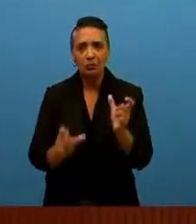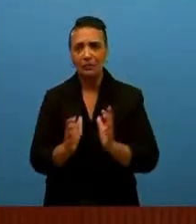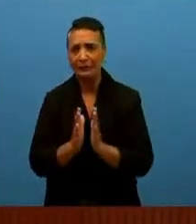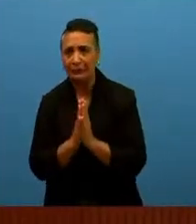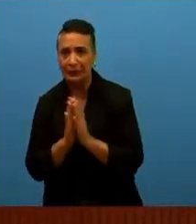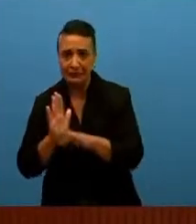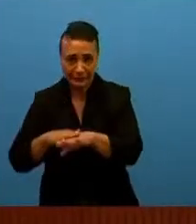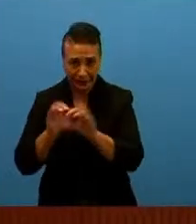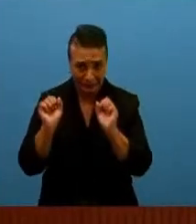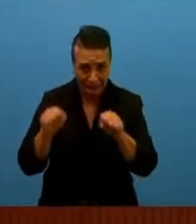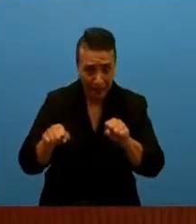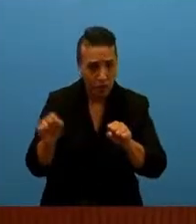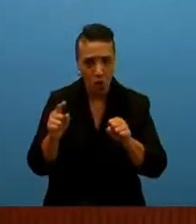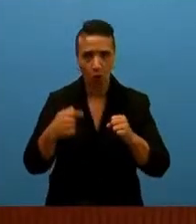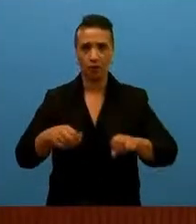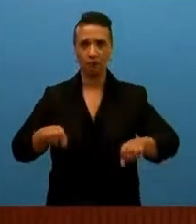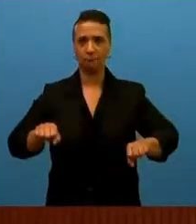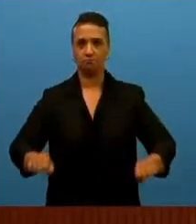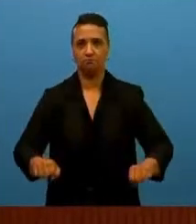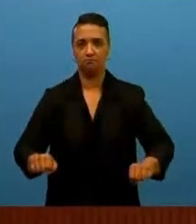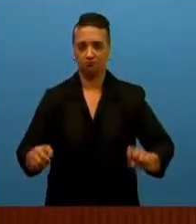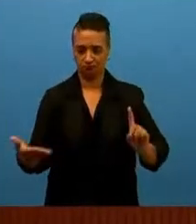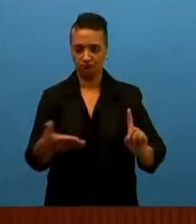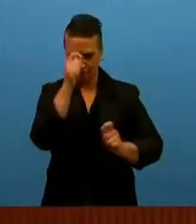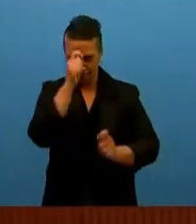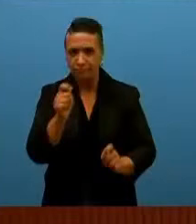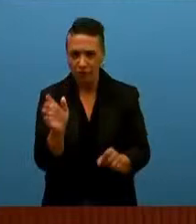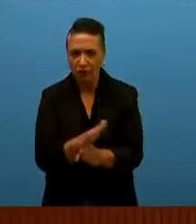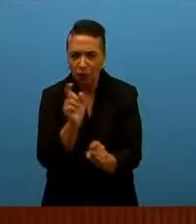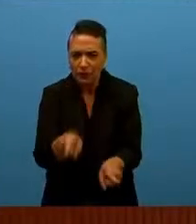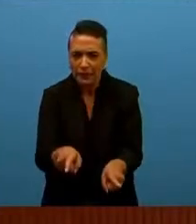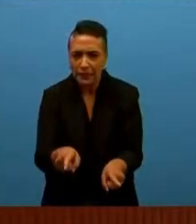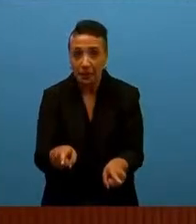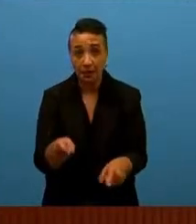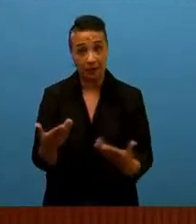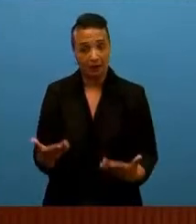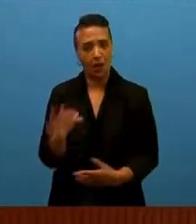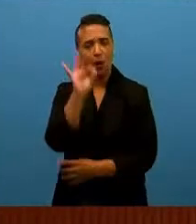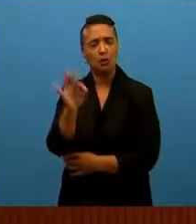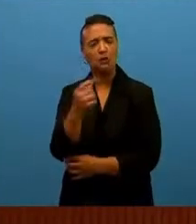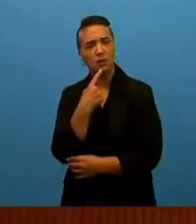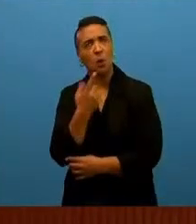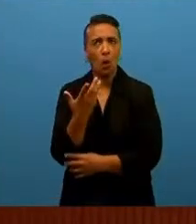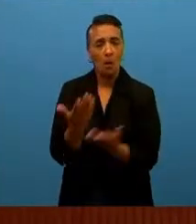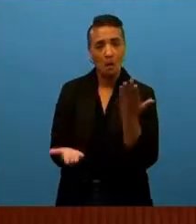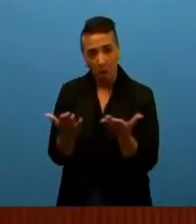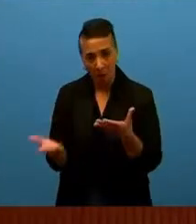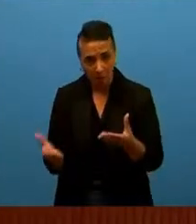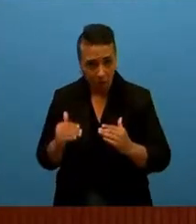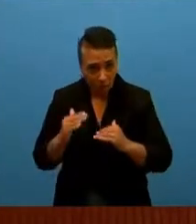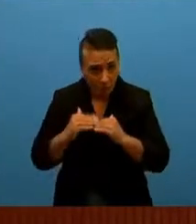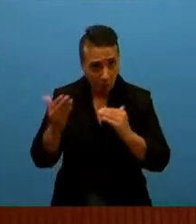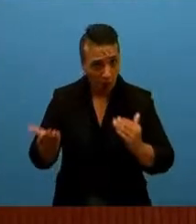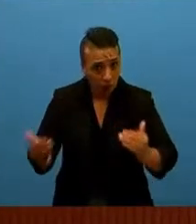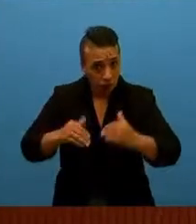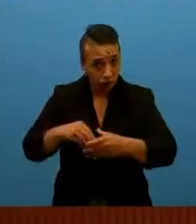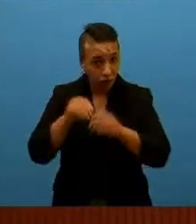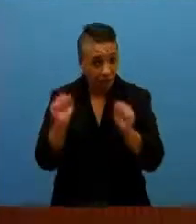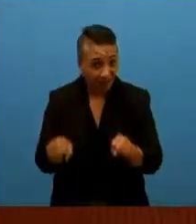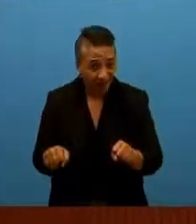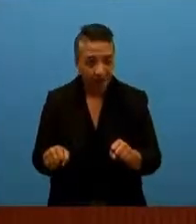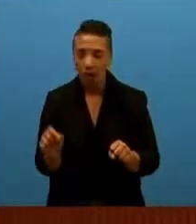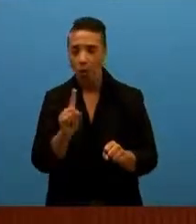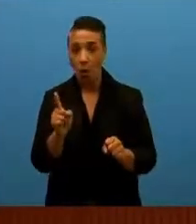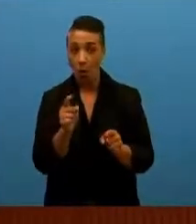room. We should already be seated. The question is not whether enhanced participation will happen. The question is whether you